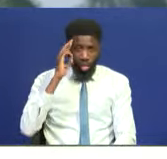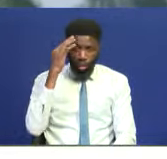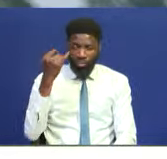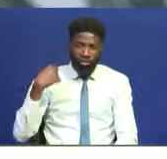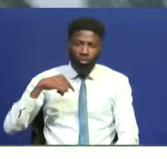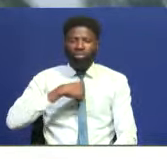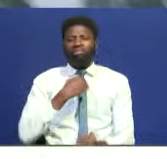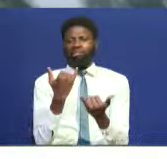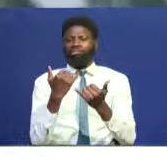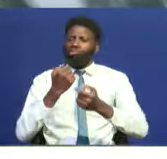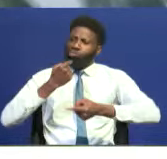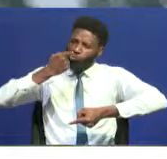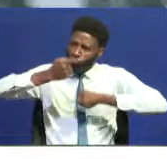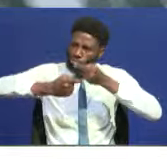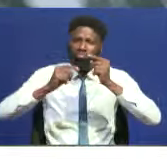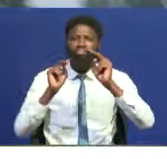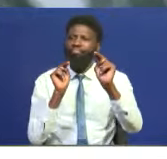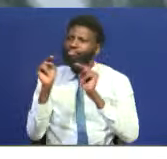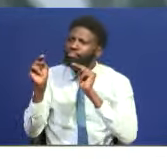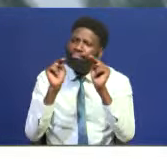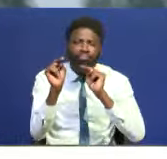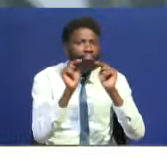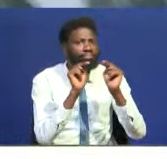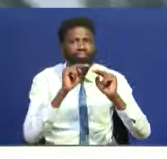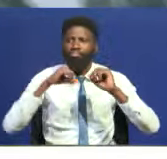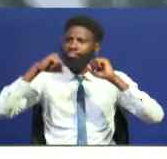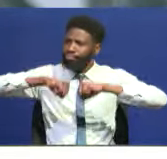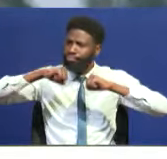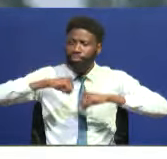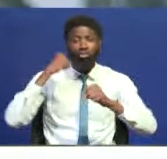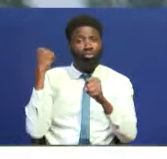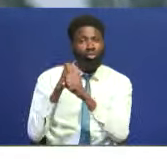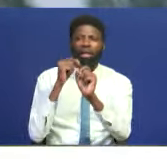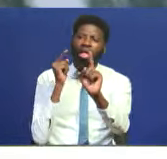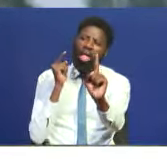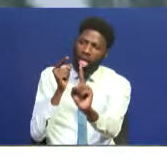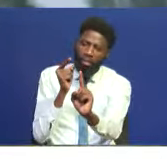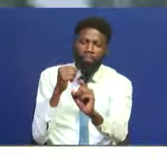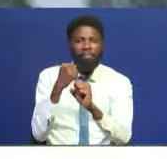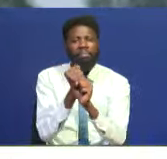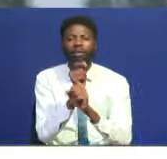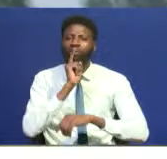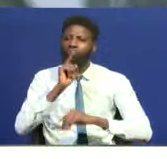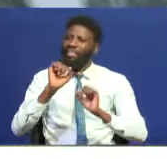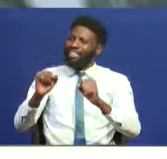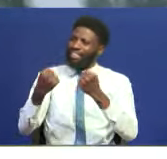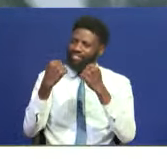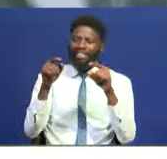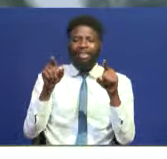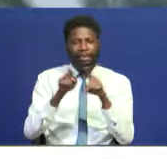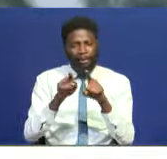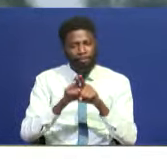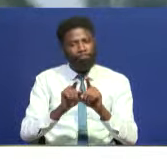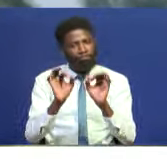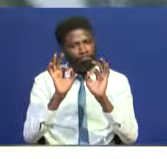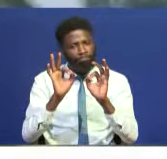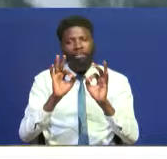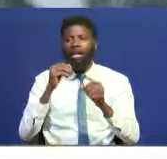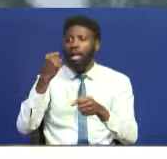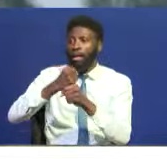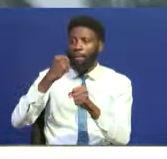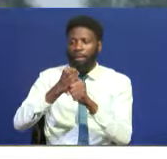to negotiate bilateral labor agreements to facilitate safe and orderly labor